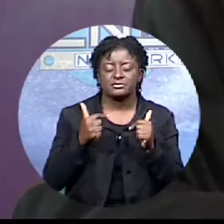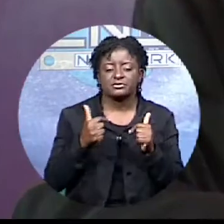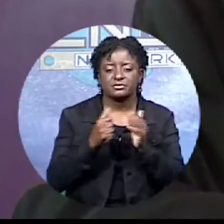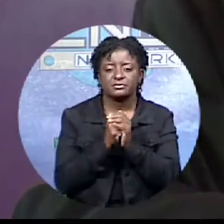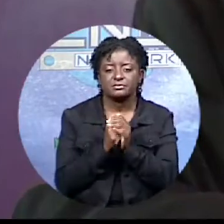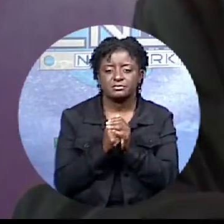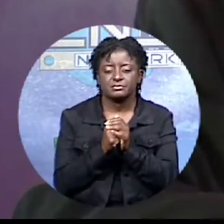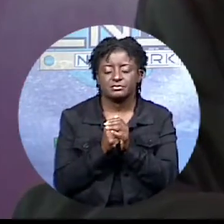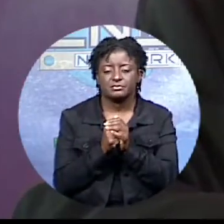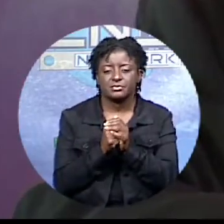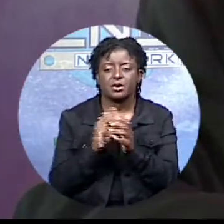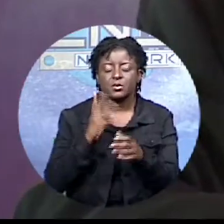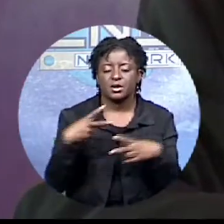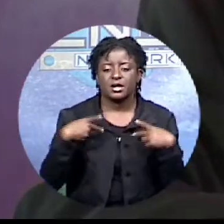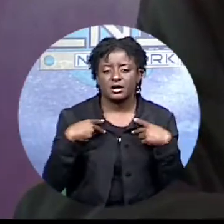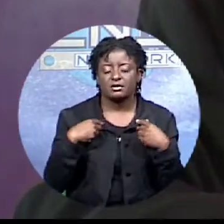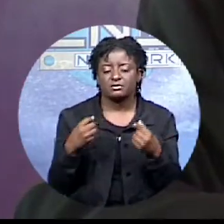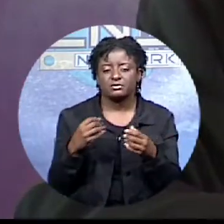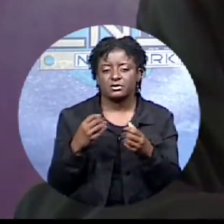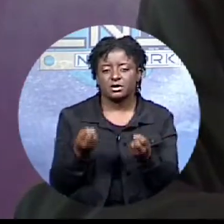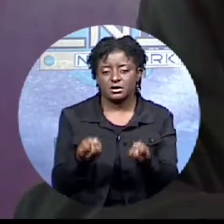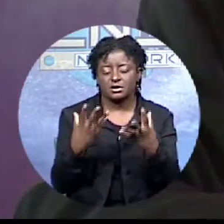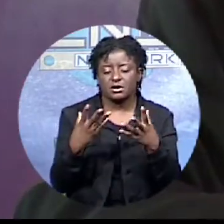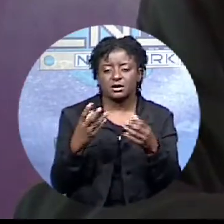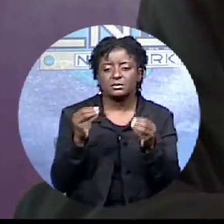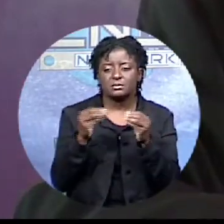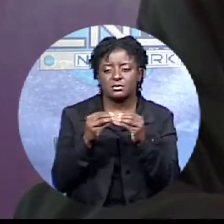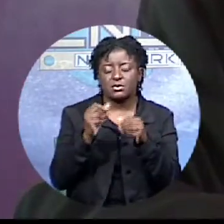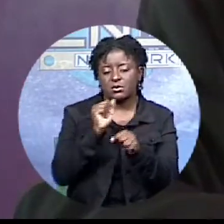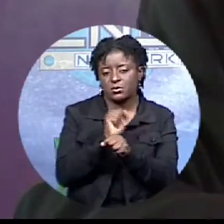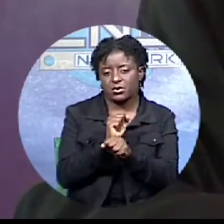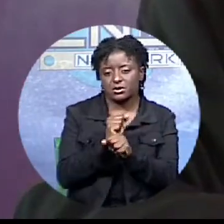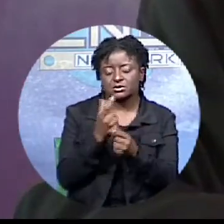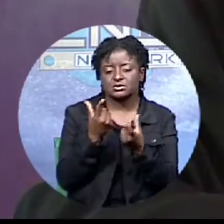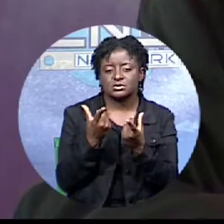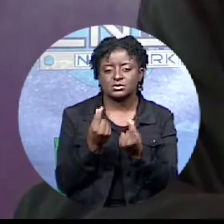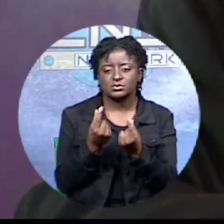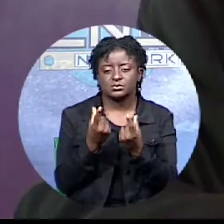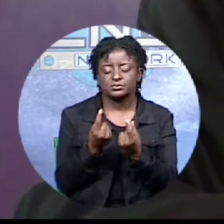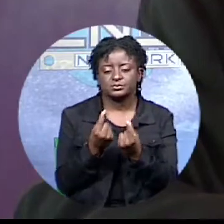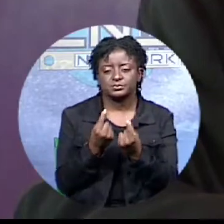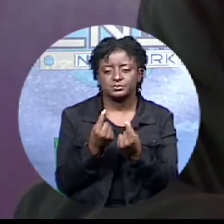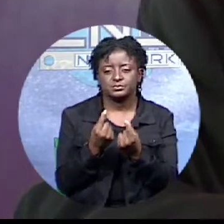that we've got a whole lot more work to do.